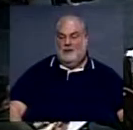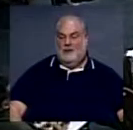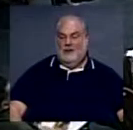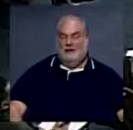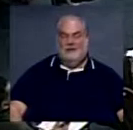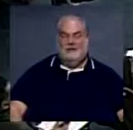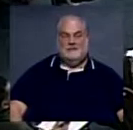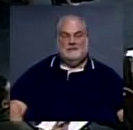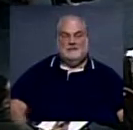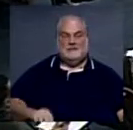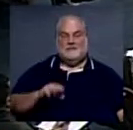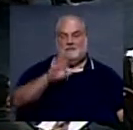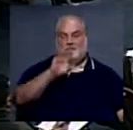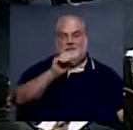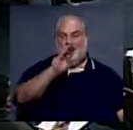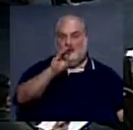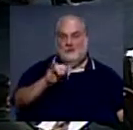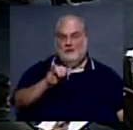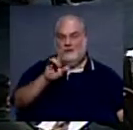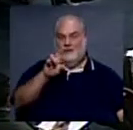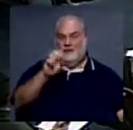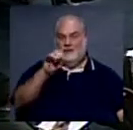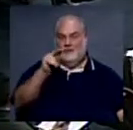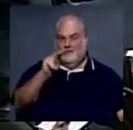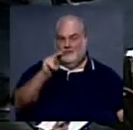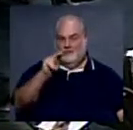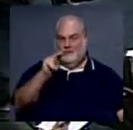Next person is Bobby Robinson.